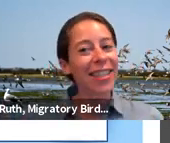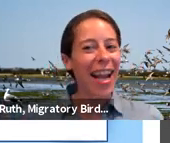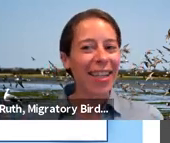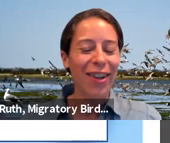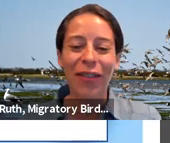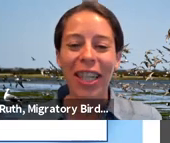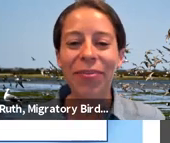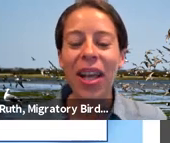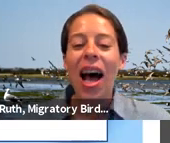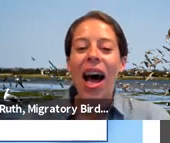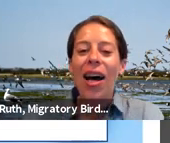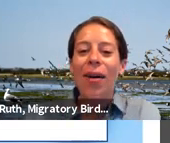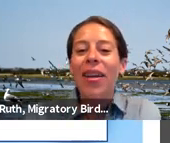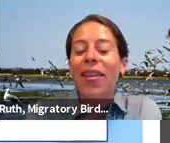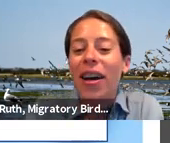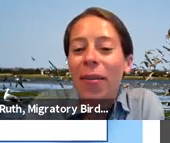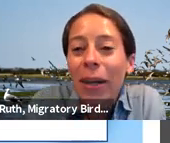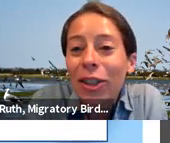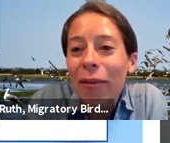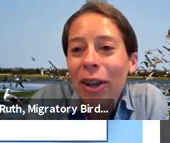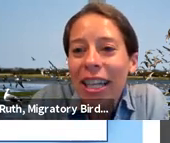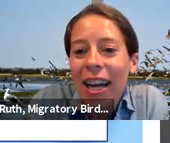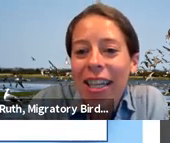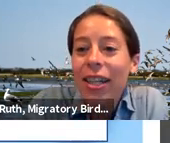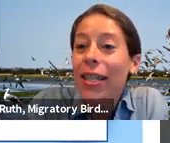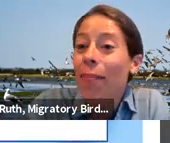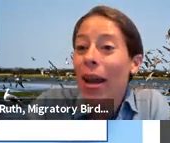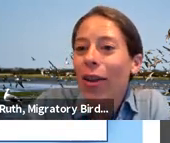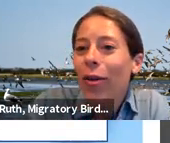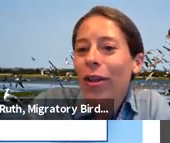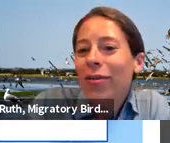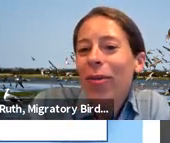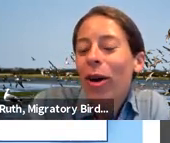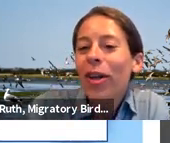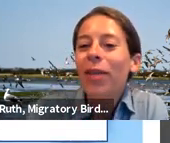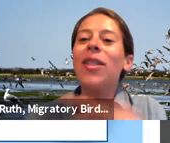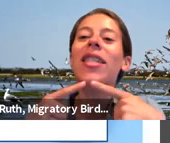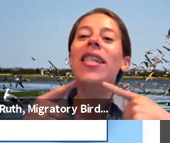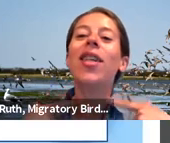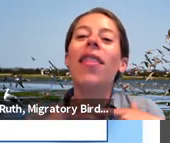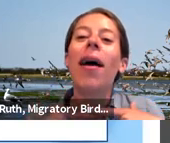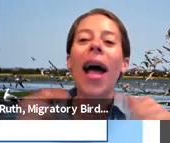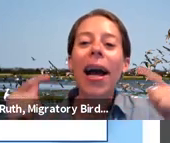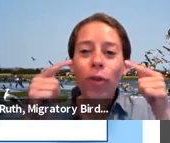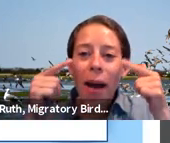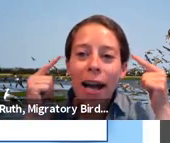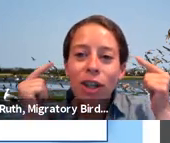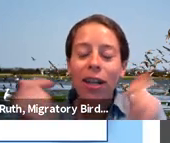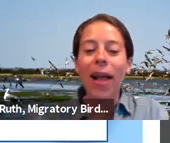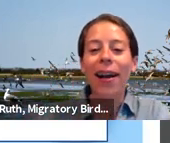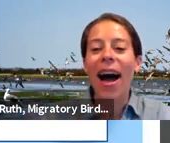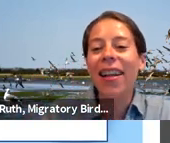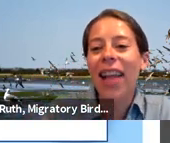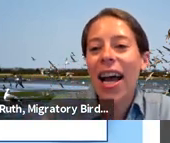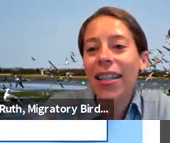why I study it, and coffee. The picture that we're looking at here is a male golden wing warbler. So you can see it's got that black throat patch